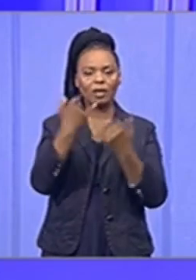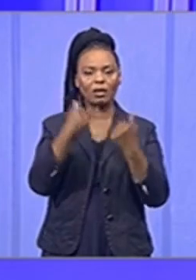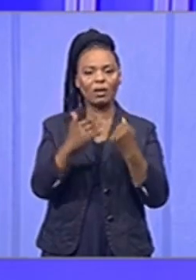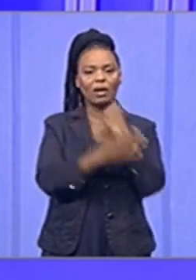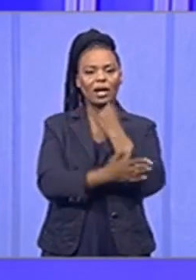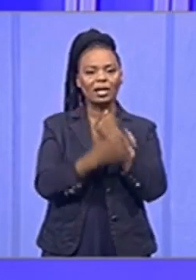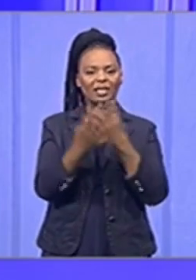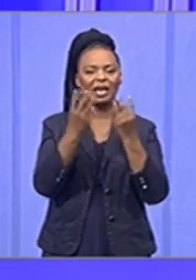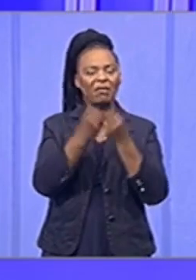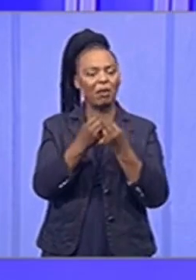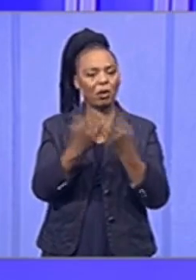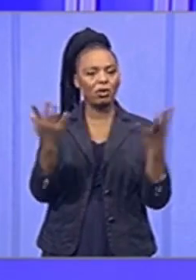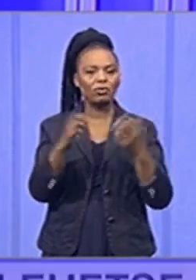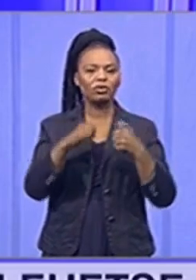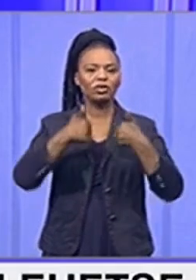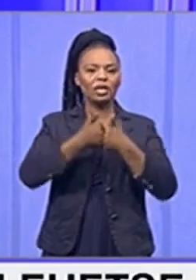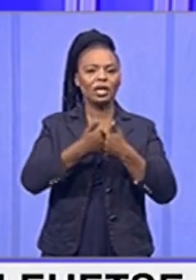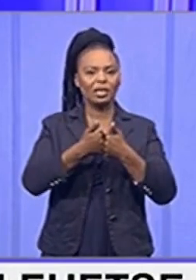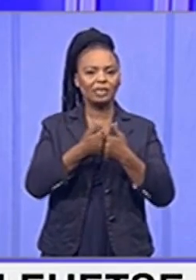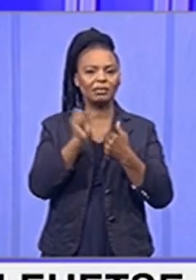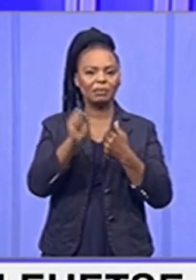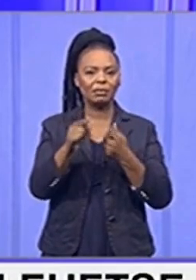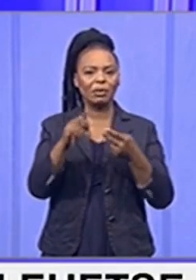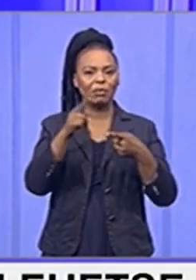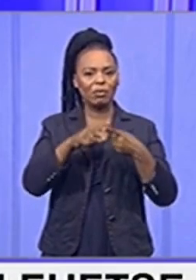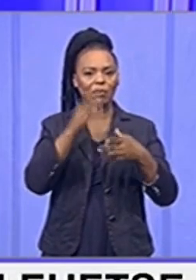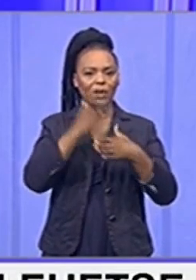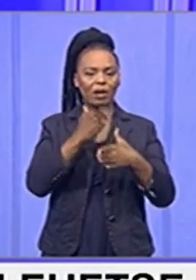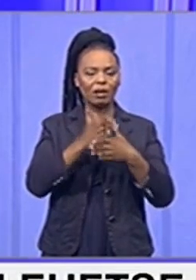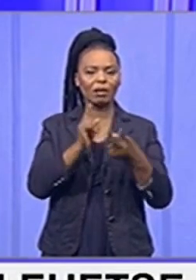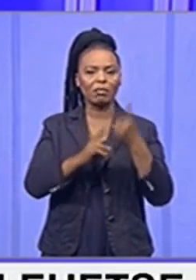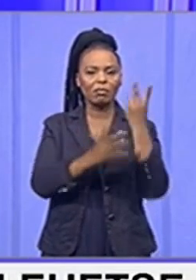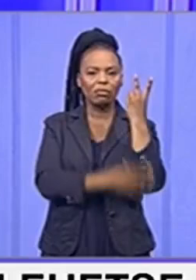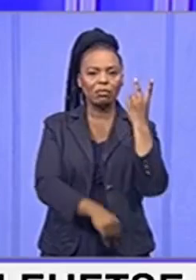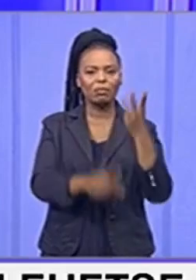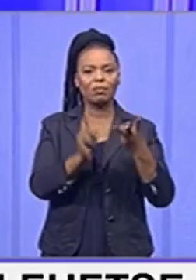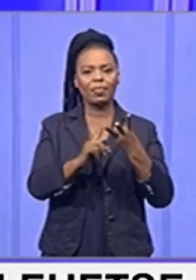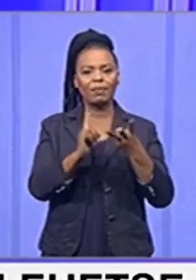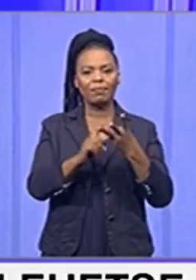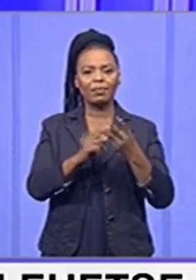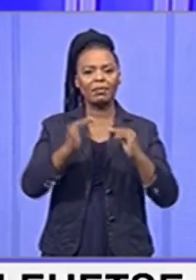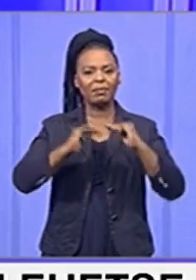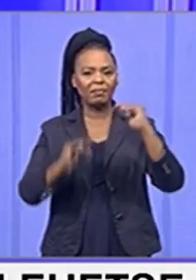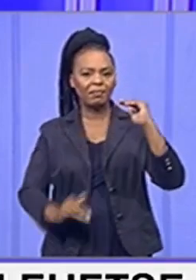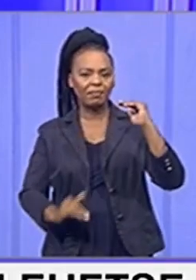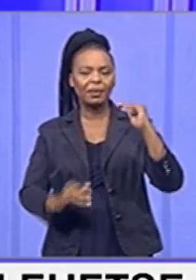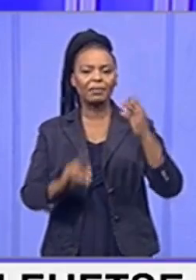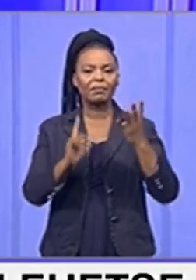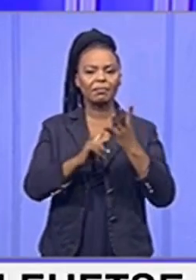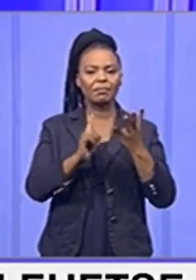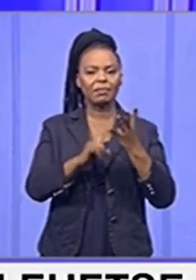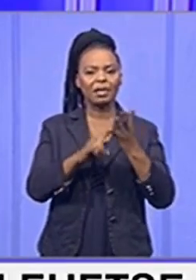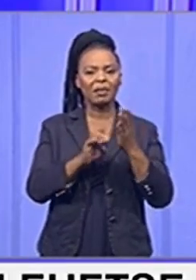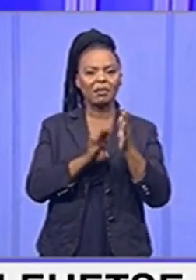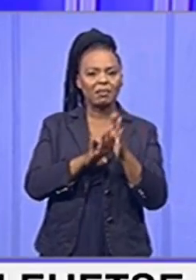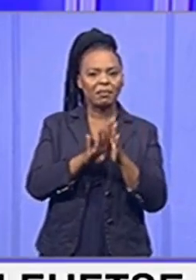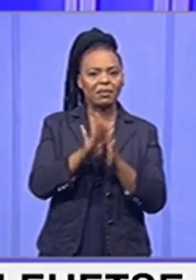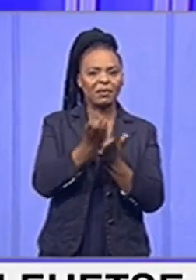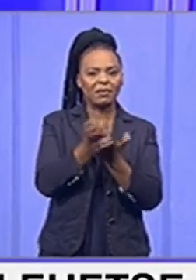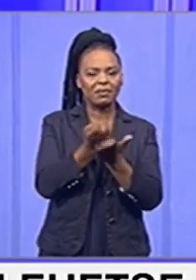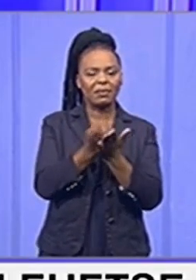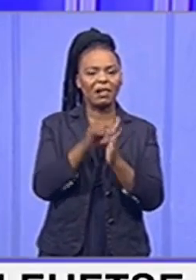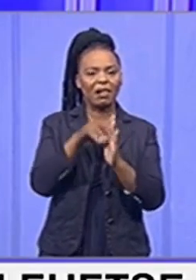le diphephetso tse ngatanyana tse ka leqeme la mesebetsi bofuma maemo a hlokang tekatekano ha mmoho le kgolo e monyebe ya